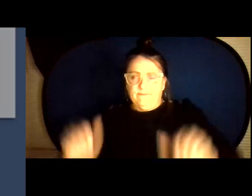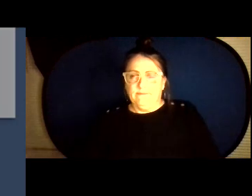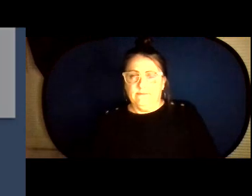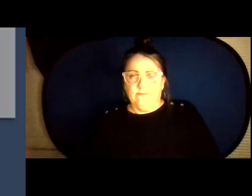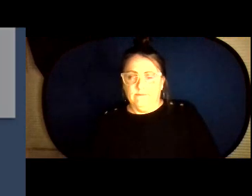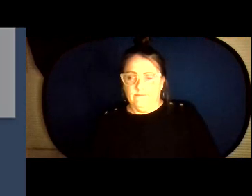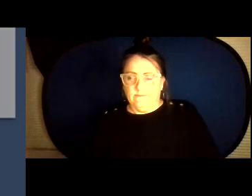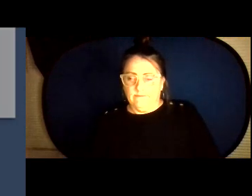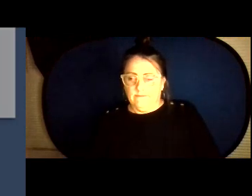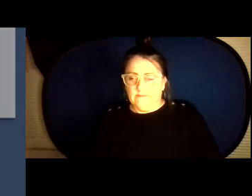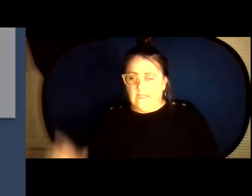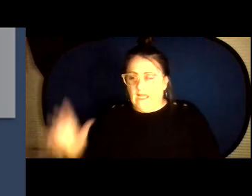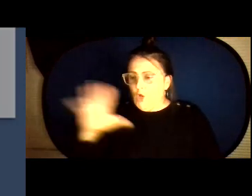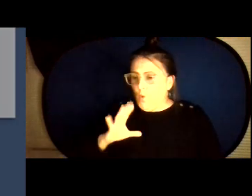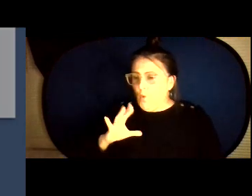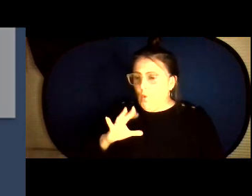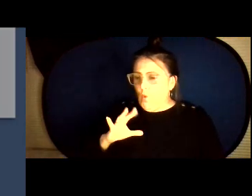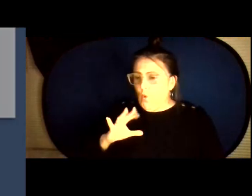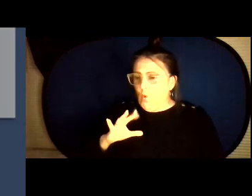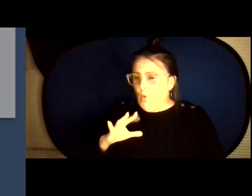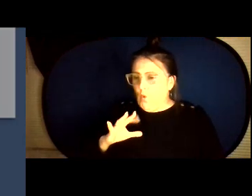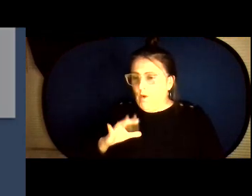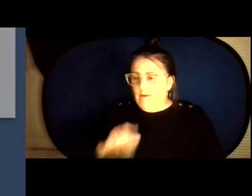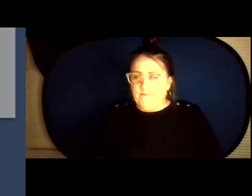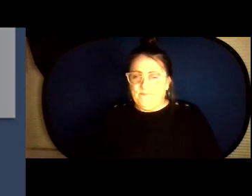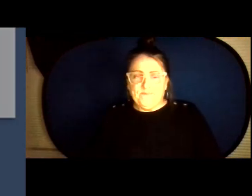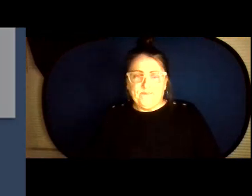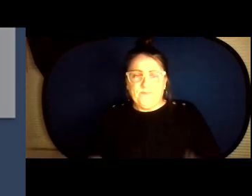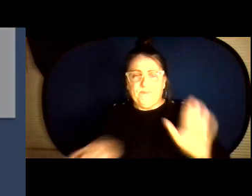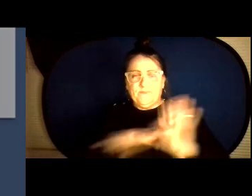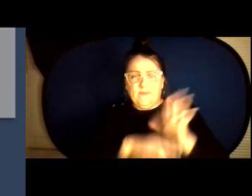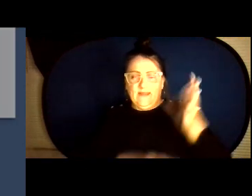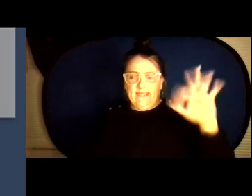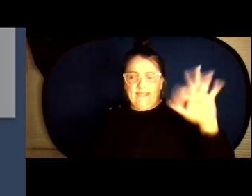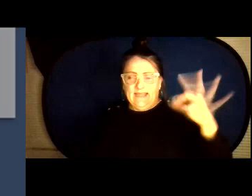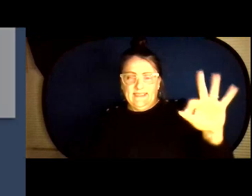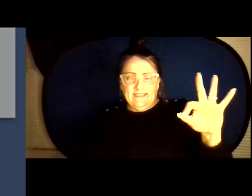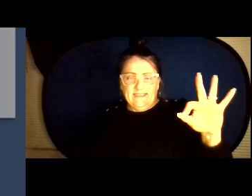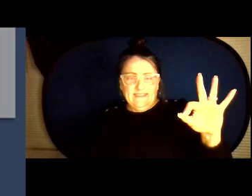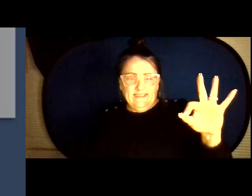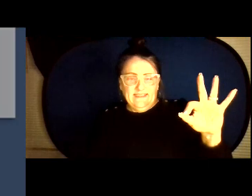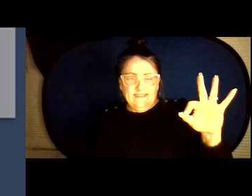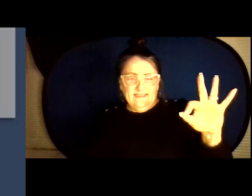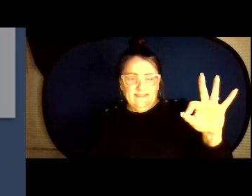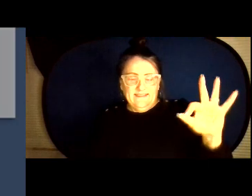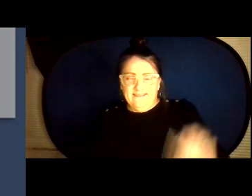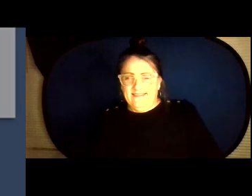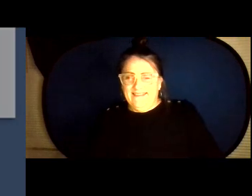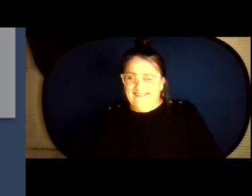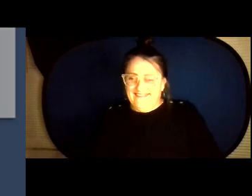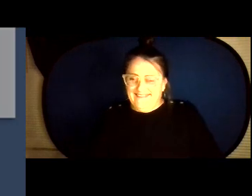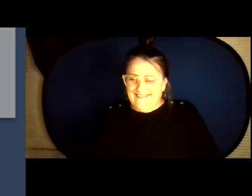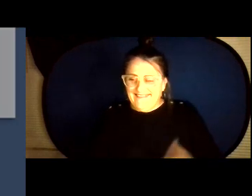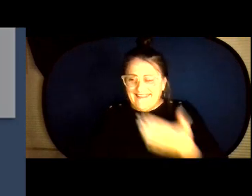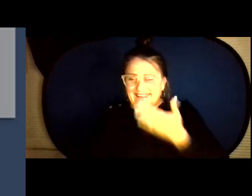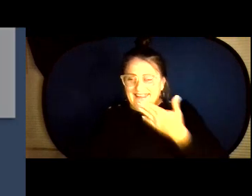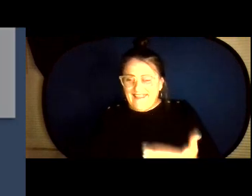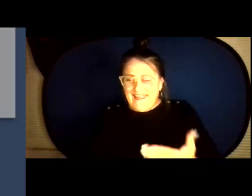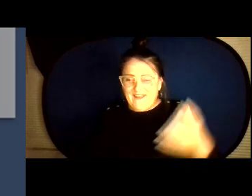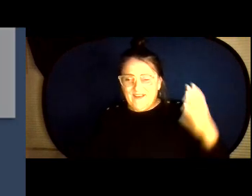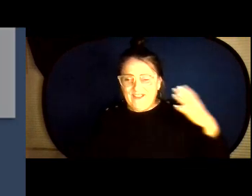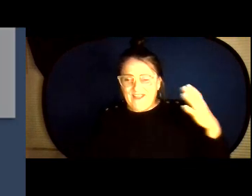Very cool stuff. So item 19, Bridget. Thanks, Chair Grisby, and I will do my